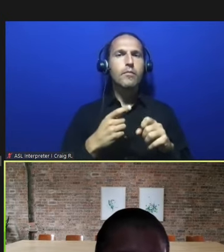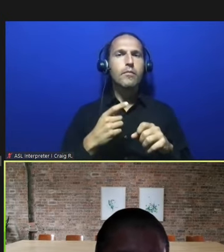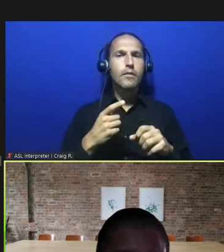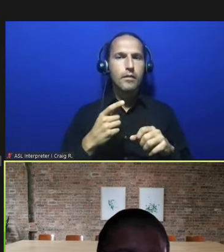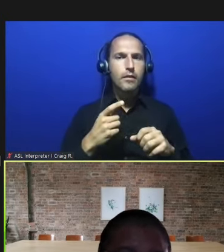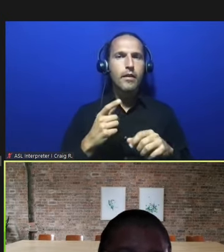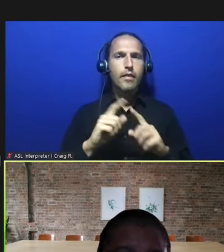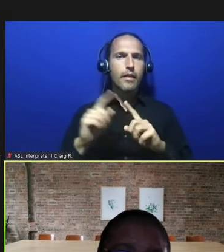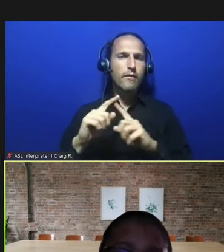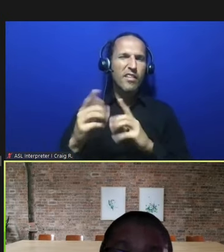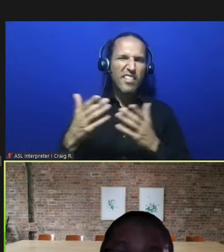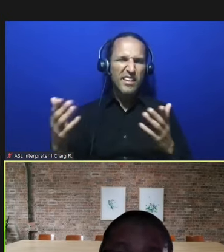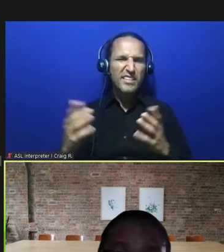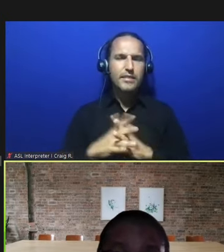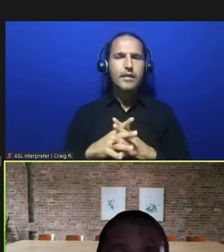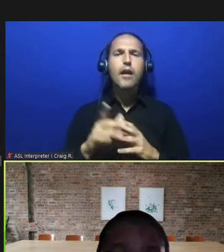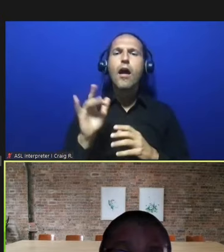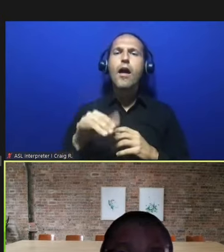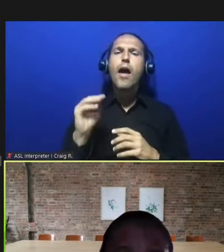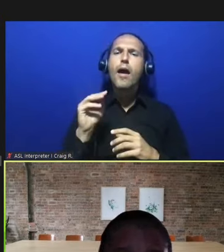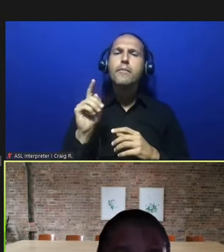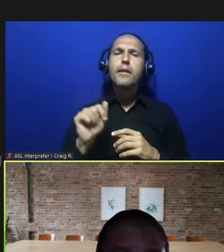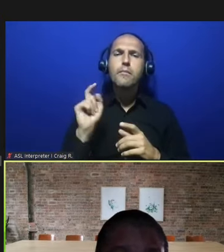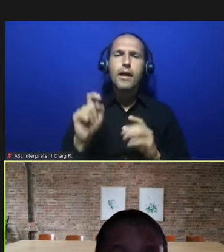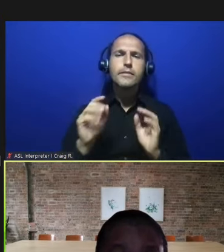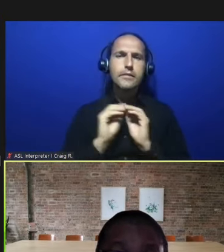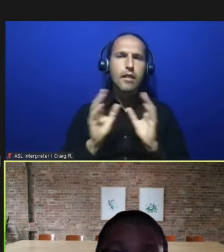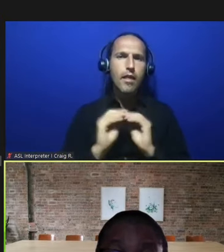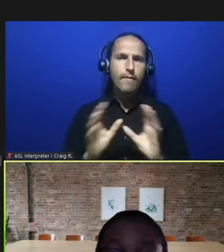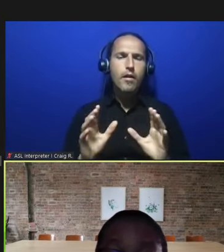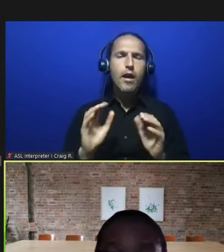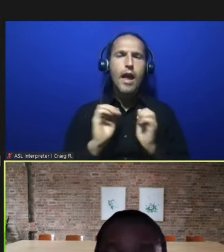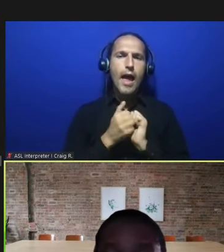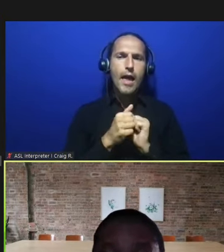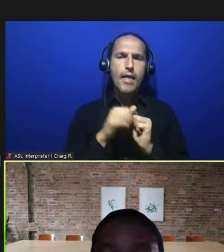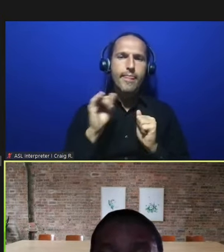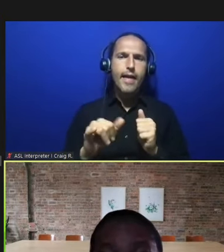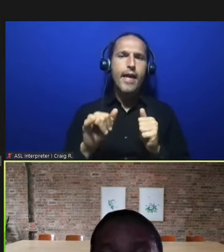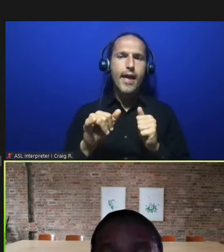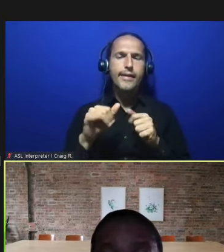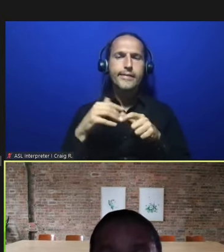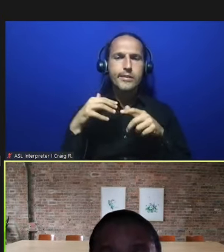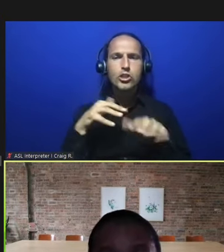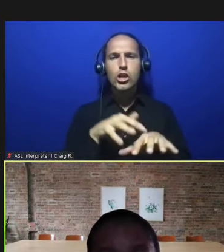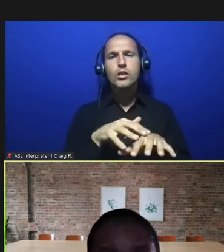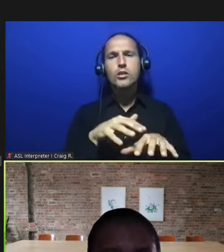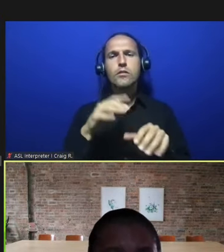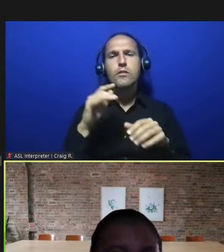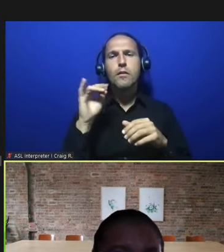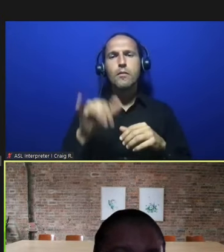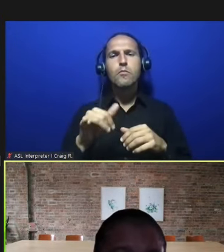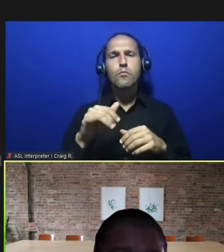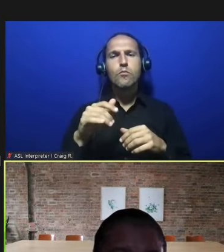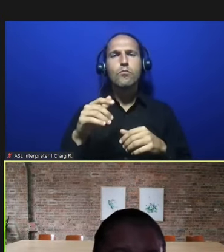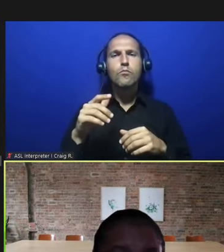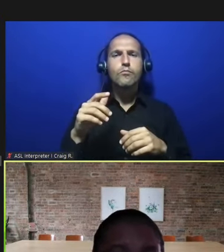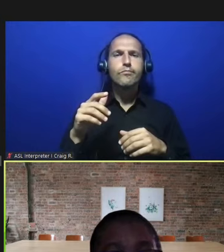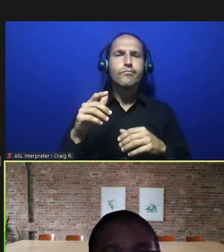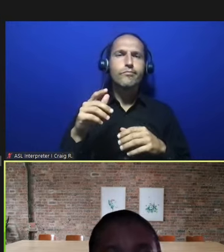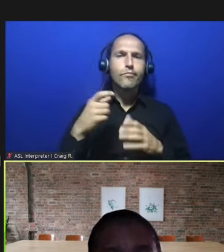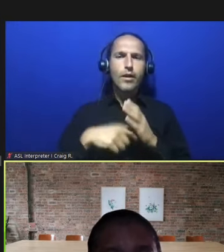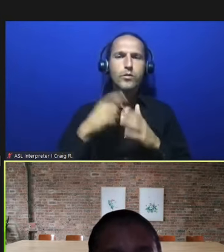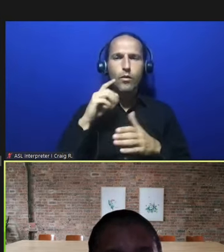The MTA must clarify how exemptions to congestion pricing will impact specific